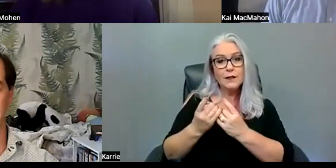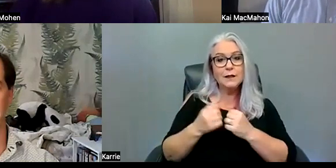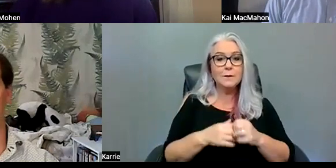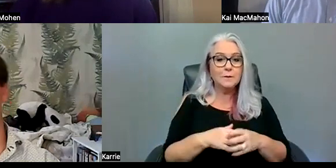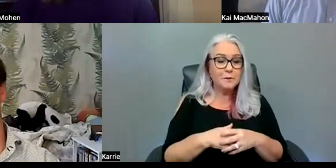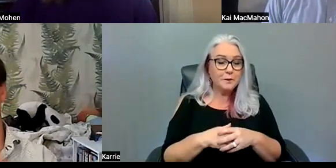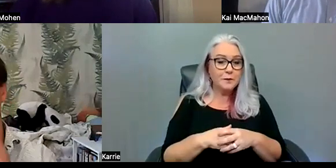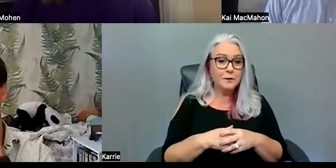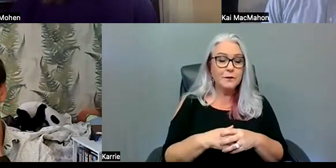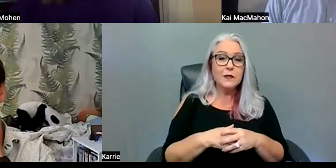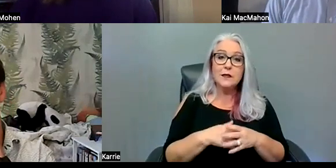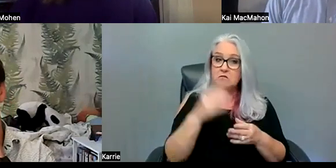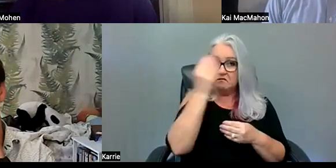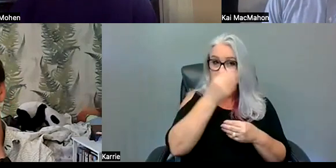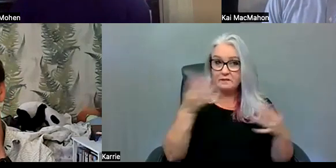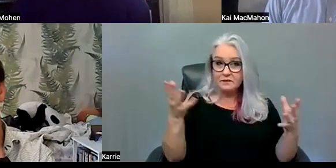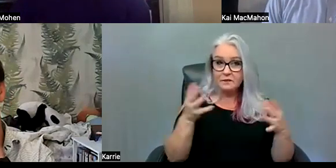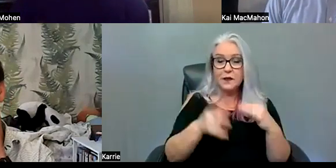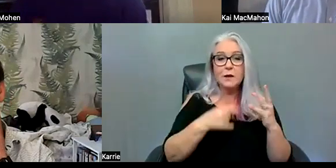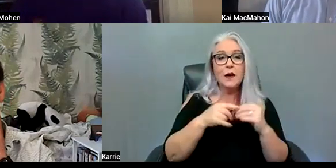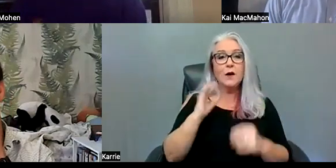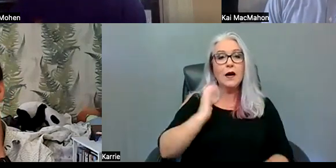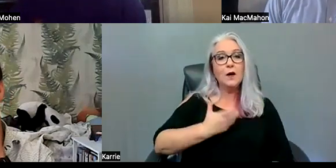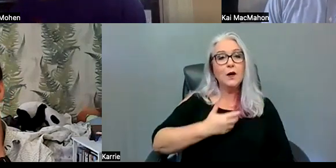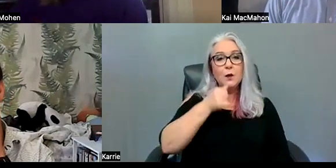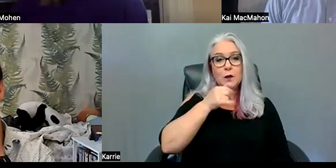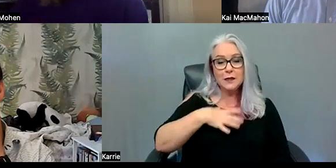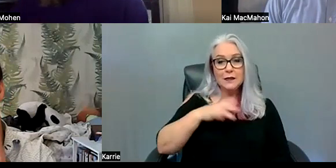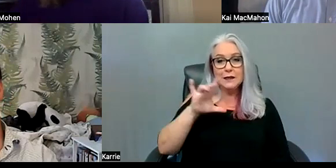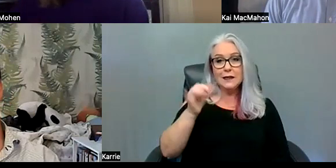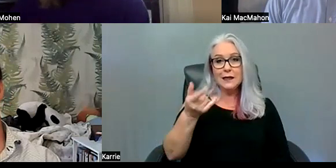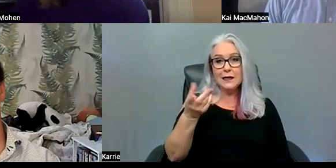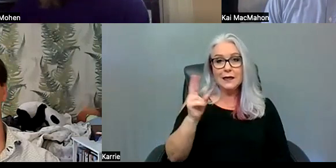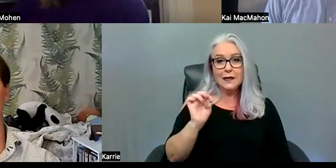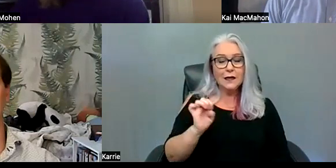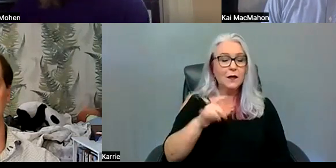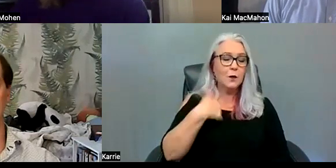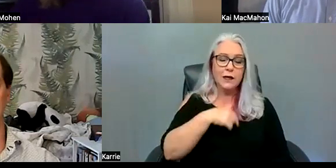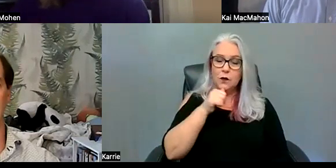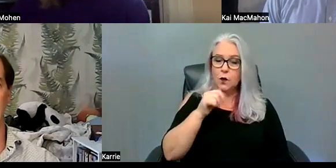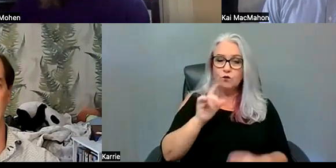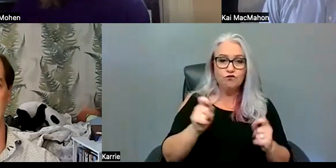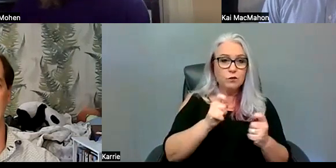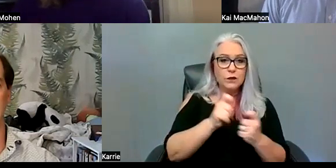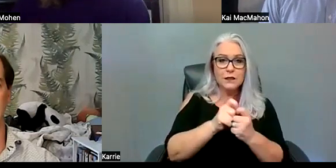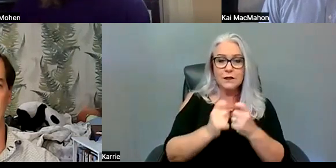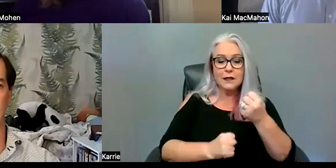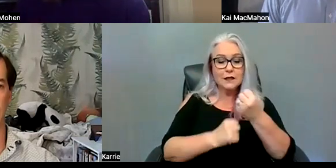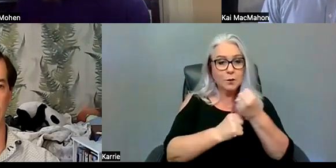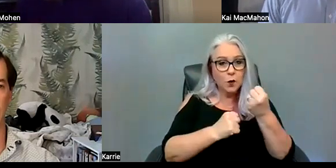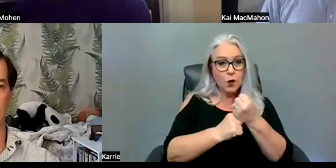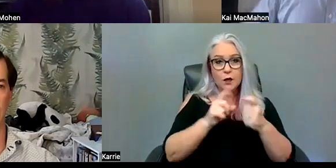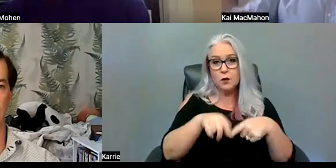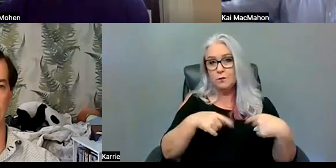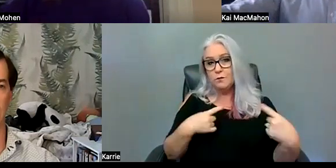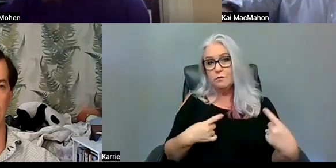word about the league. We are a nonpartisan organization in that we do not support or oppose candidates